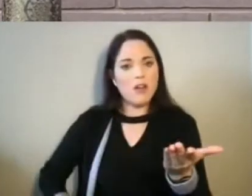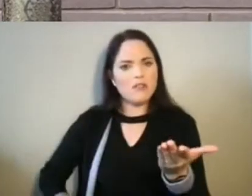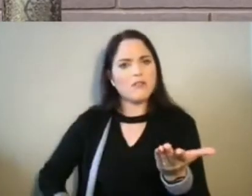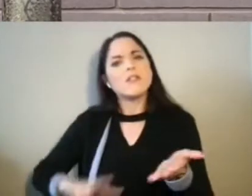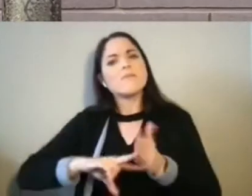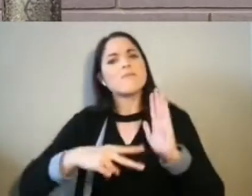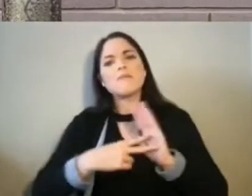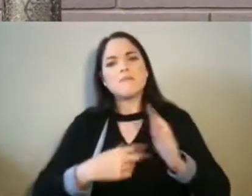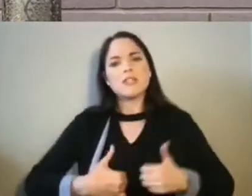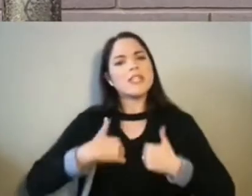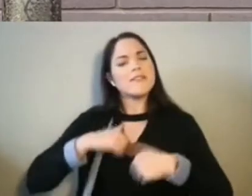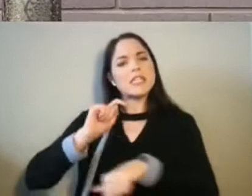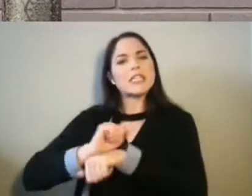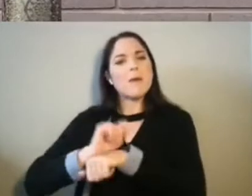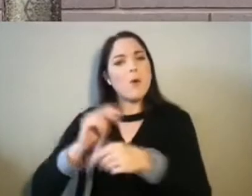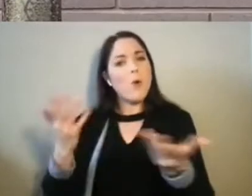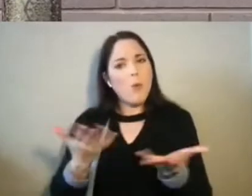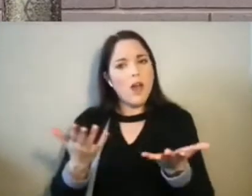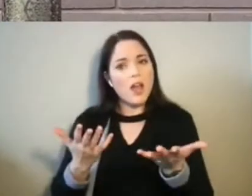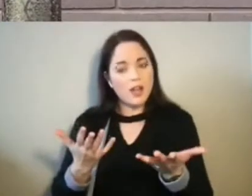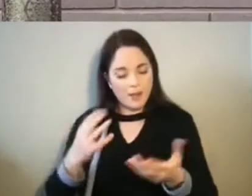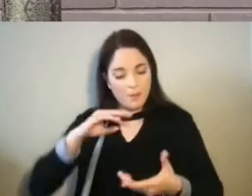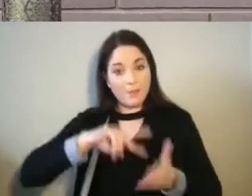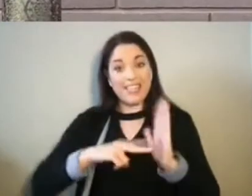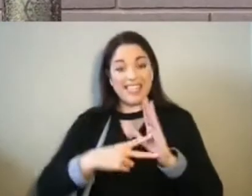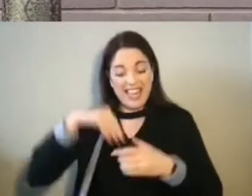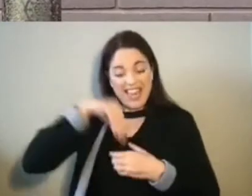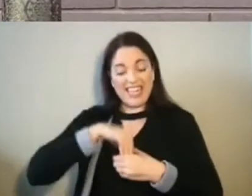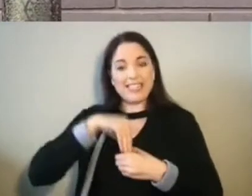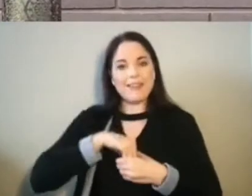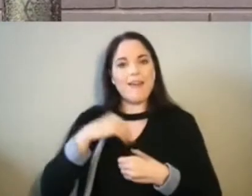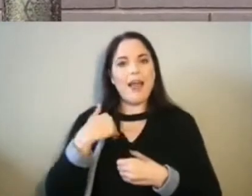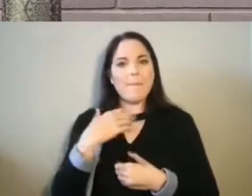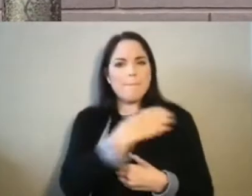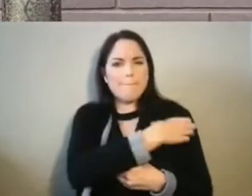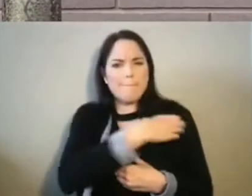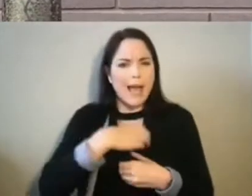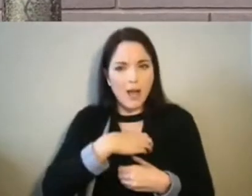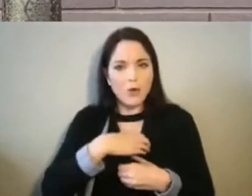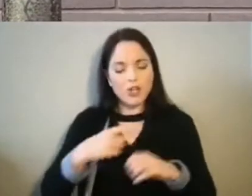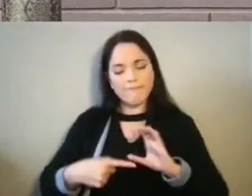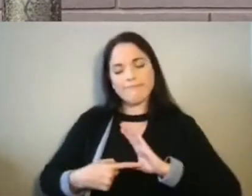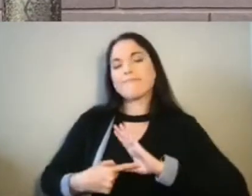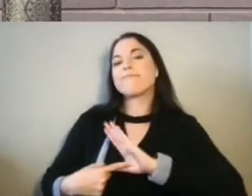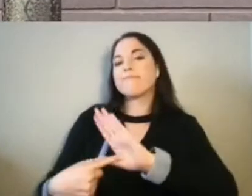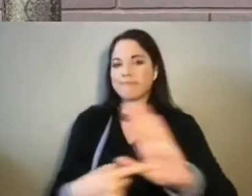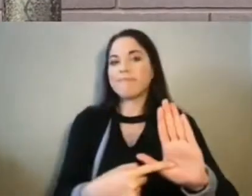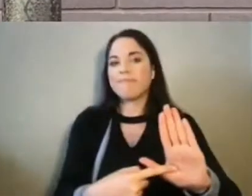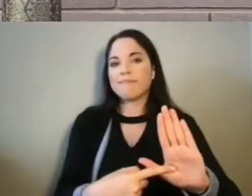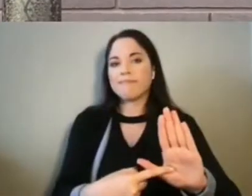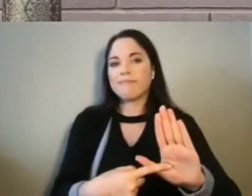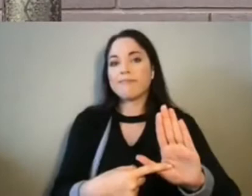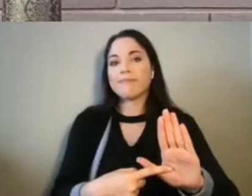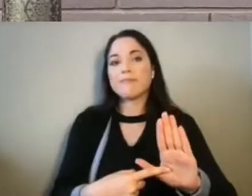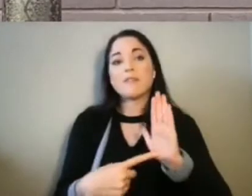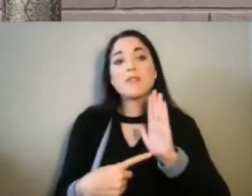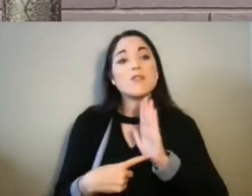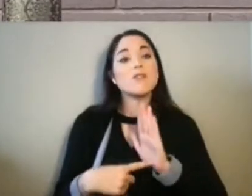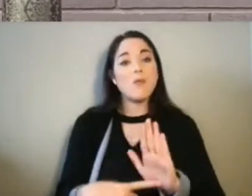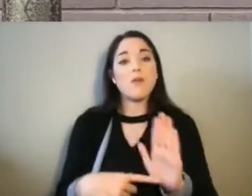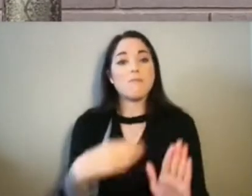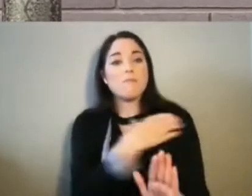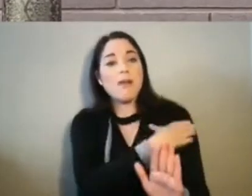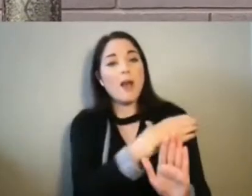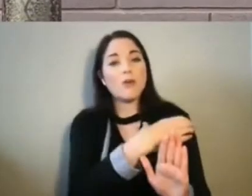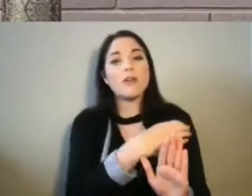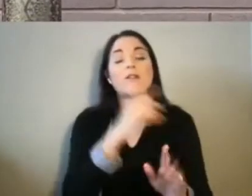you so much for your testimony today, Daniel, because that's exactly what we're talking about here. That place inside that reminds us that God